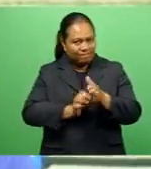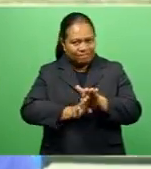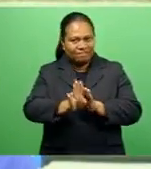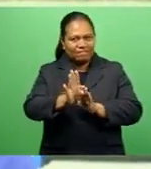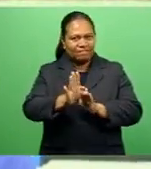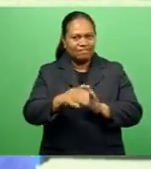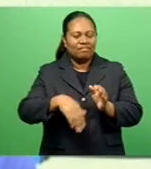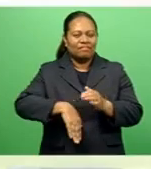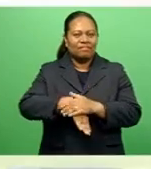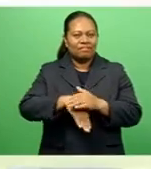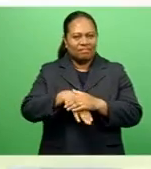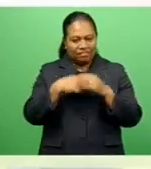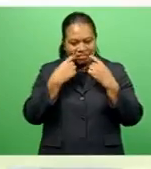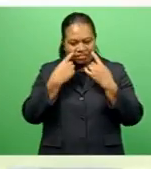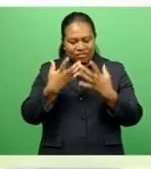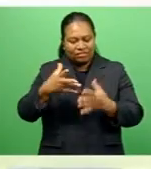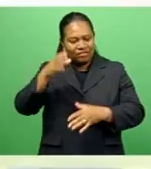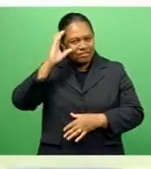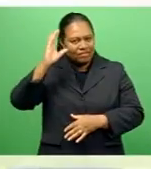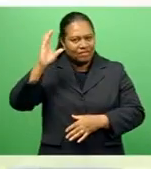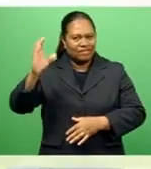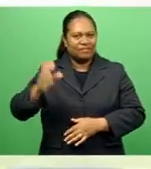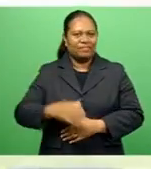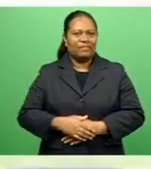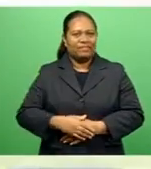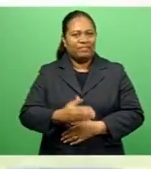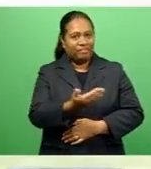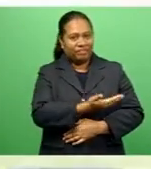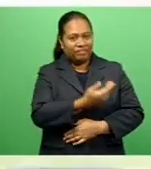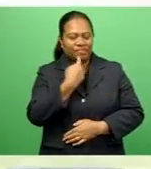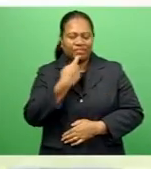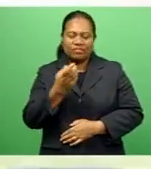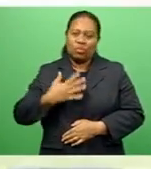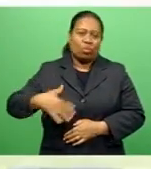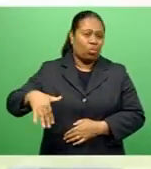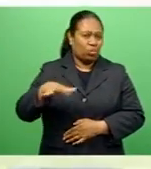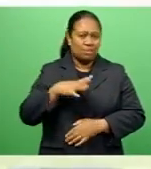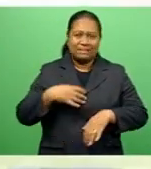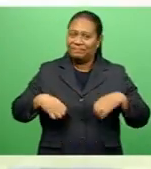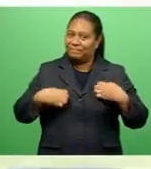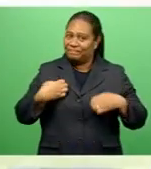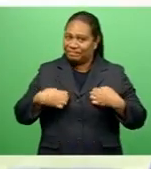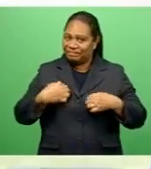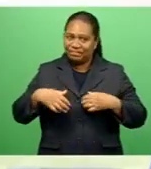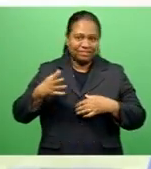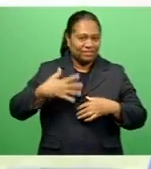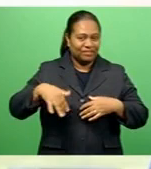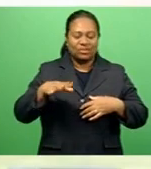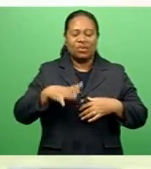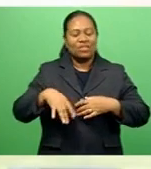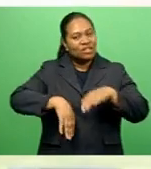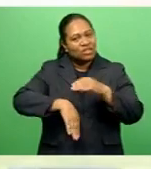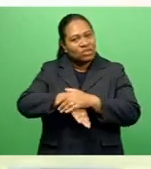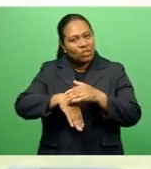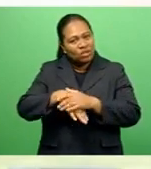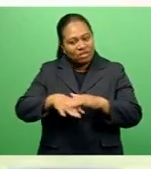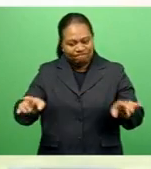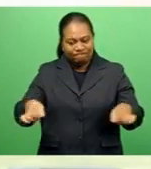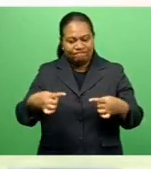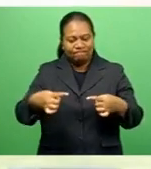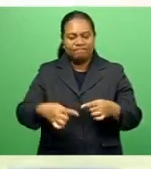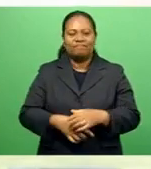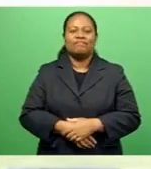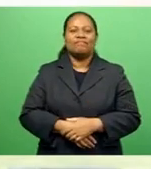country. For all the teams, we're looking forward to some exciting and interesting soccer matches. But I would also like to add